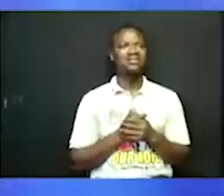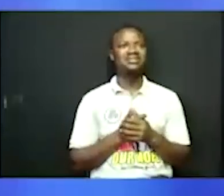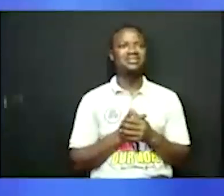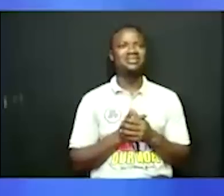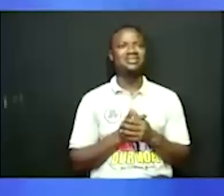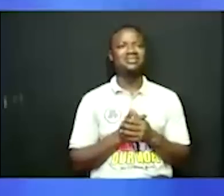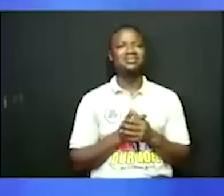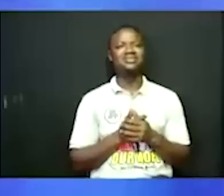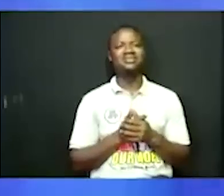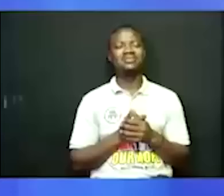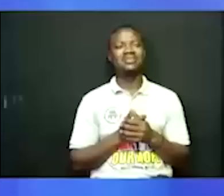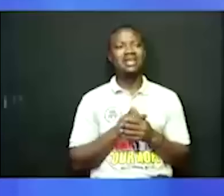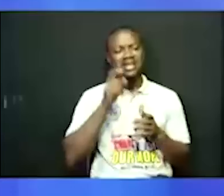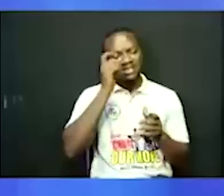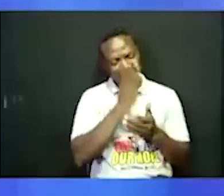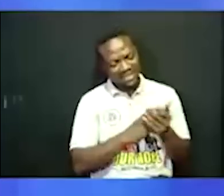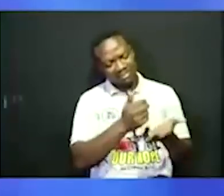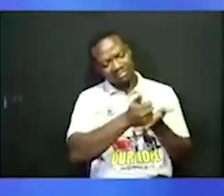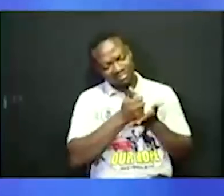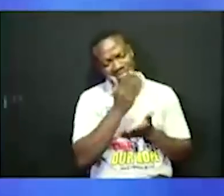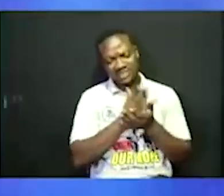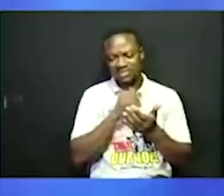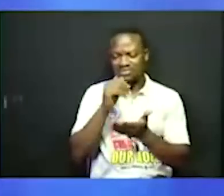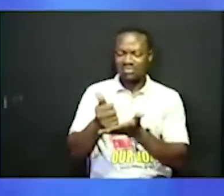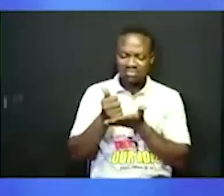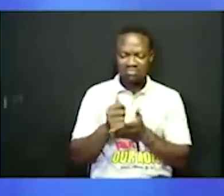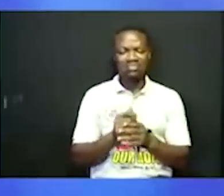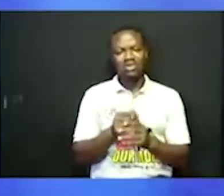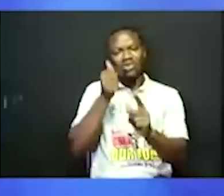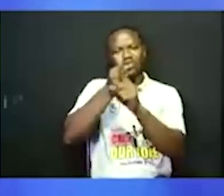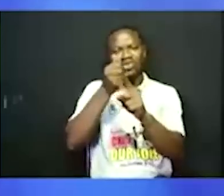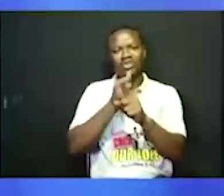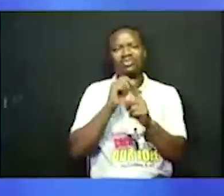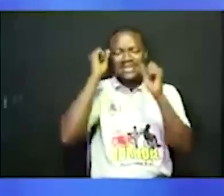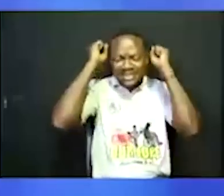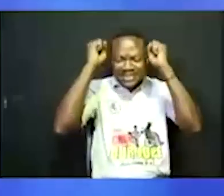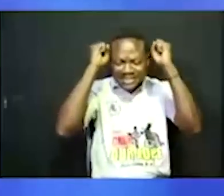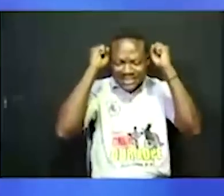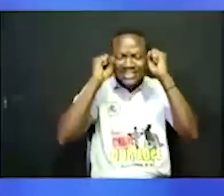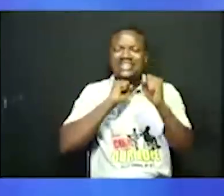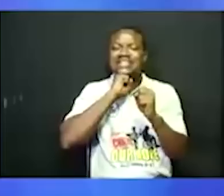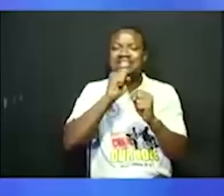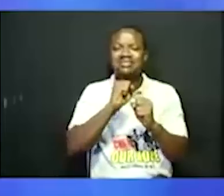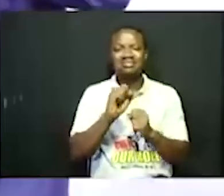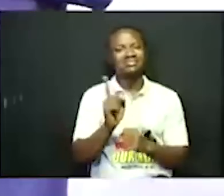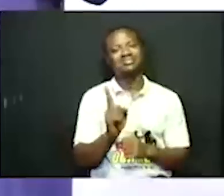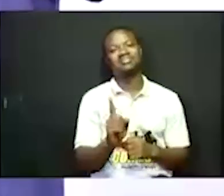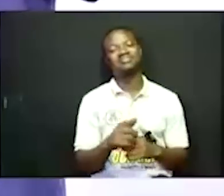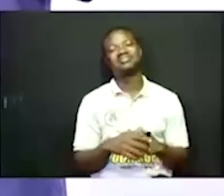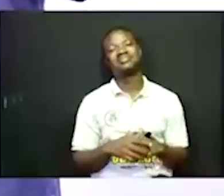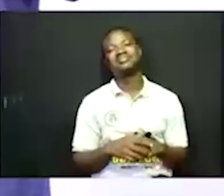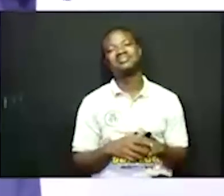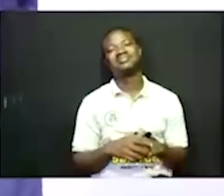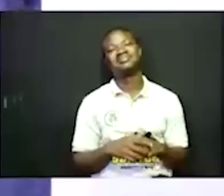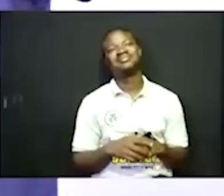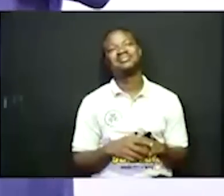con. Okay, near buying any and don't take yourself too serious. Now, one can answer show who ye, now one fabra born a World